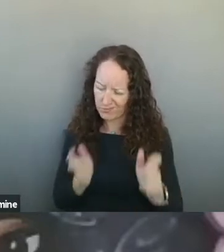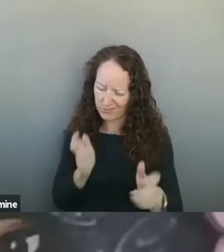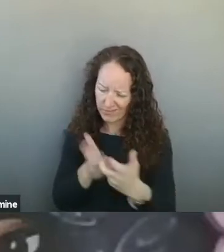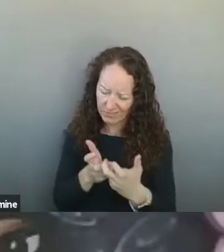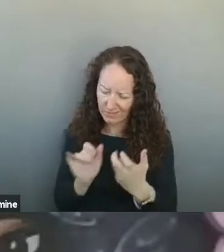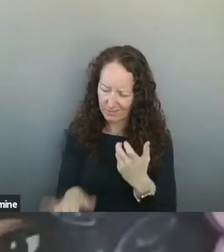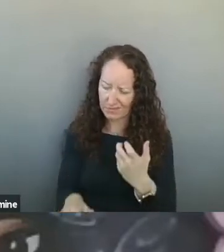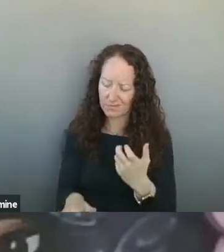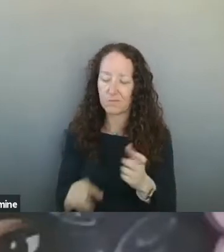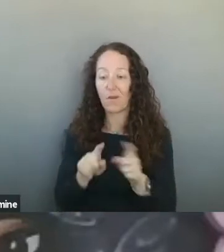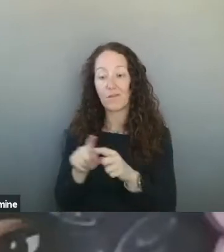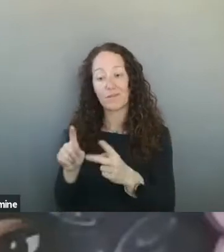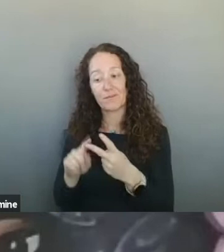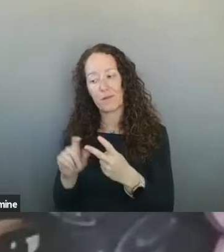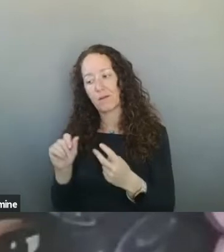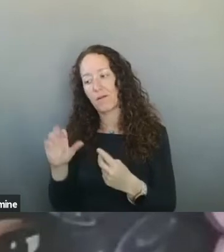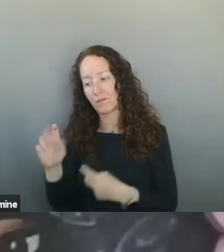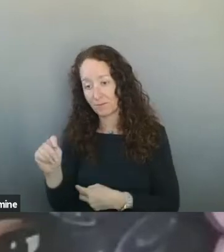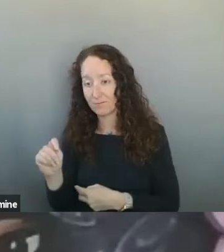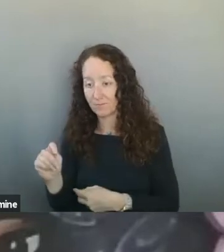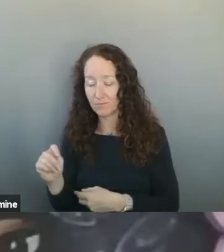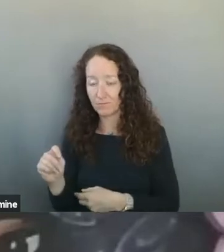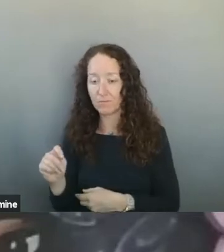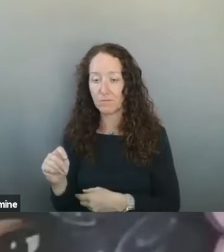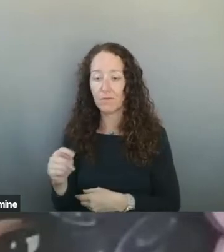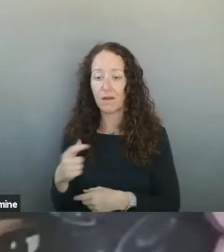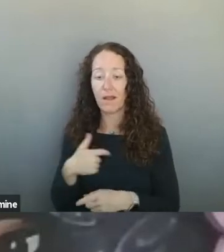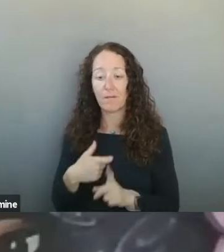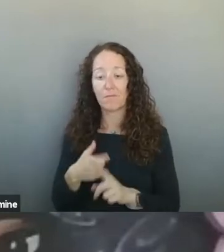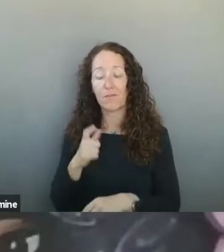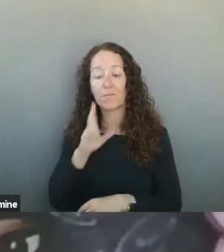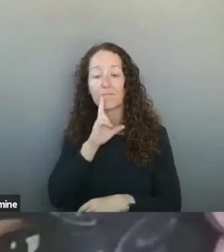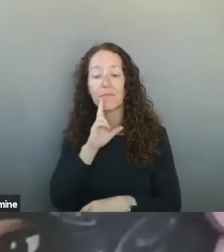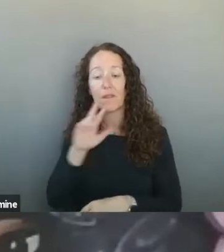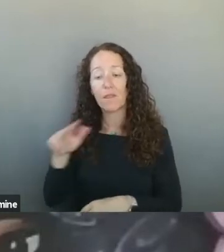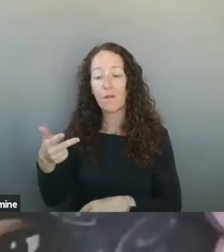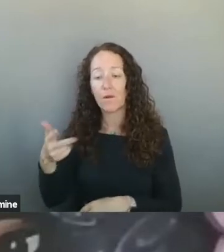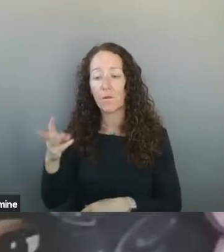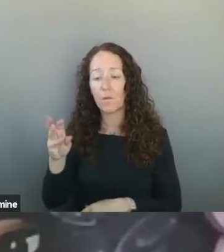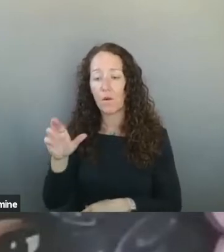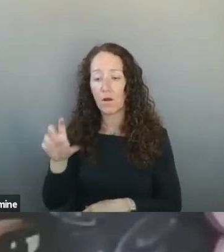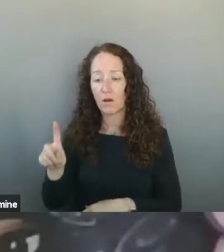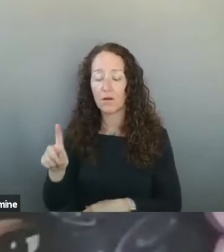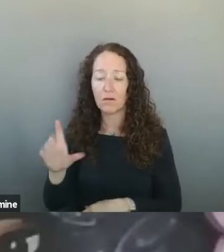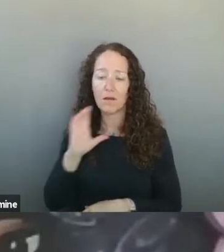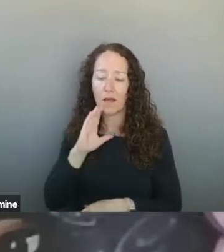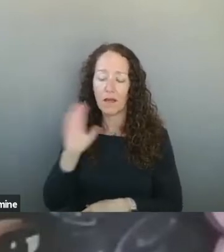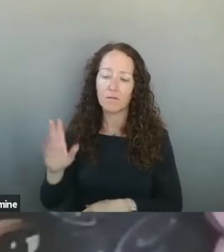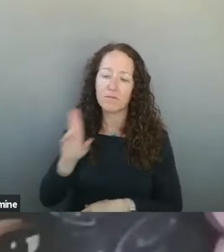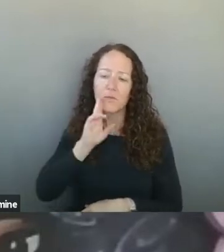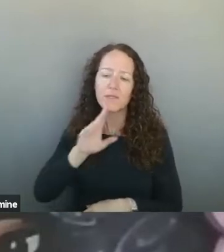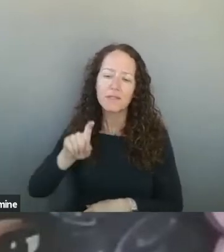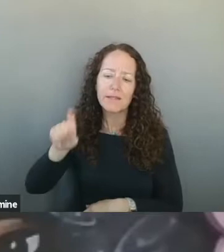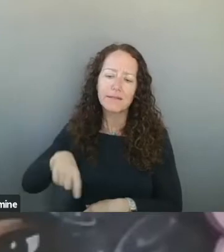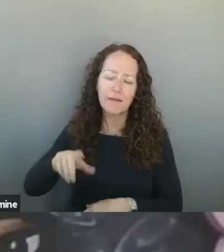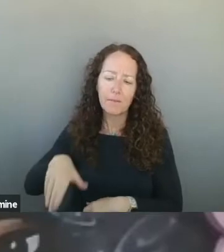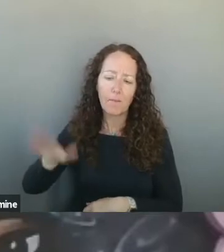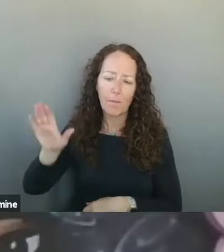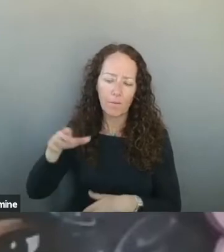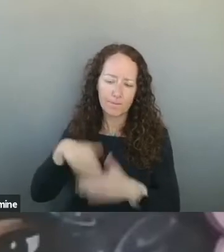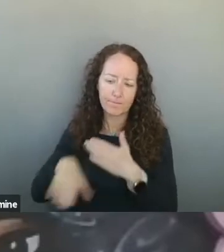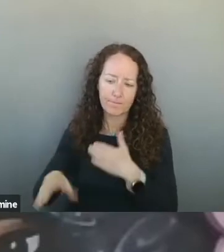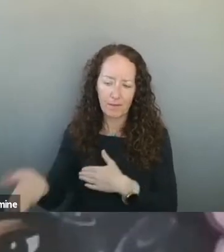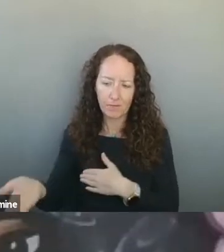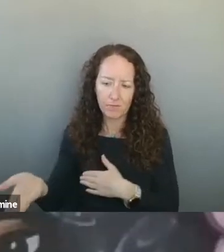right? So I'm from Third Ward, Houston, Texas, born and raised. And I grew up, you know, at